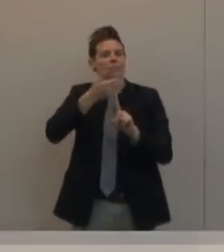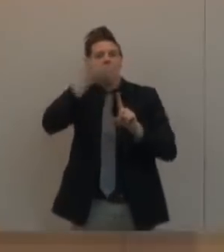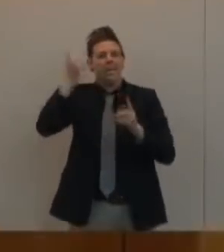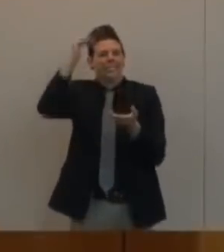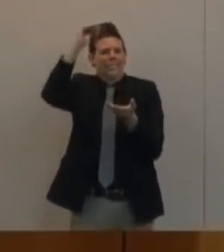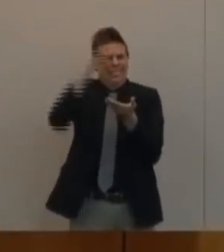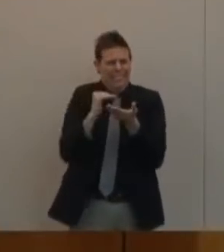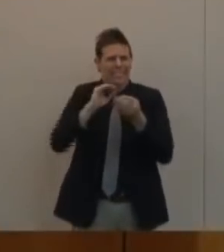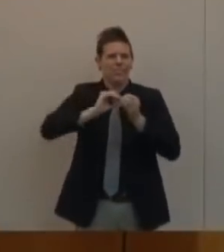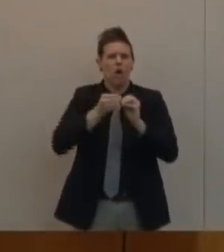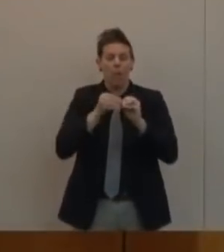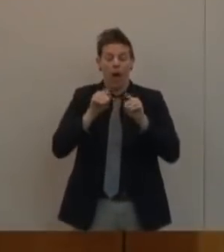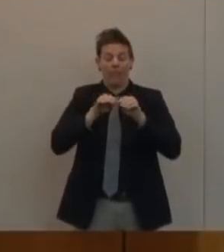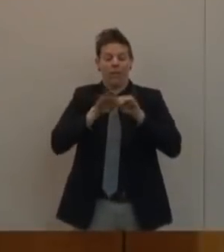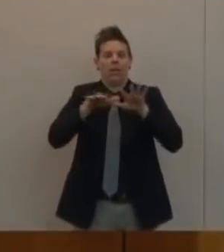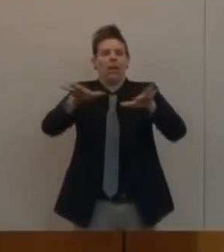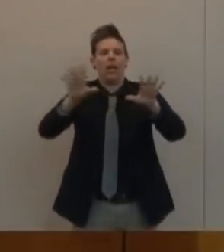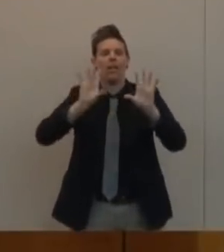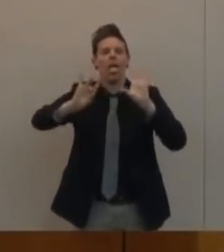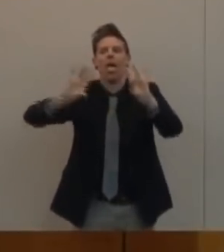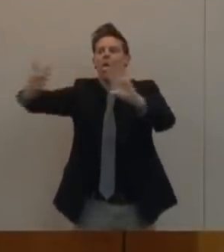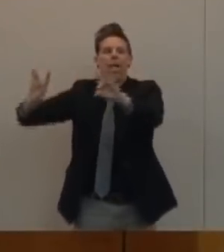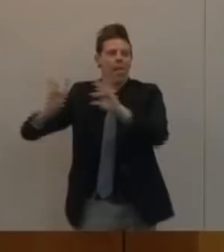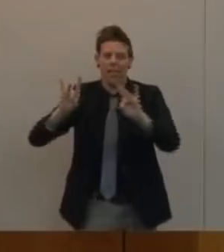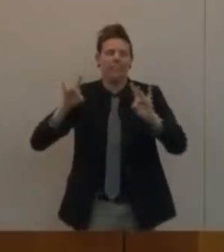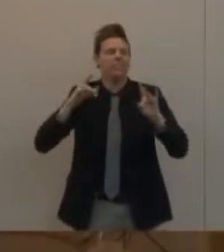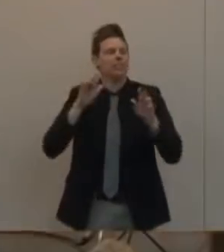I always conclude, please stay at home.